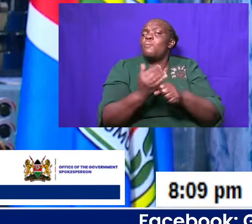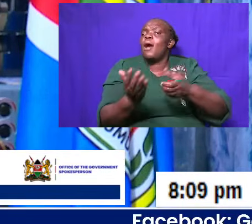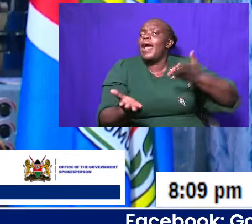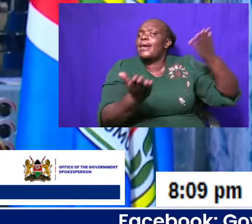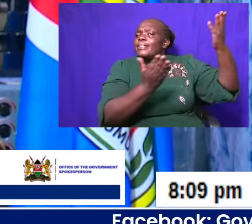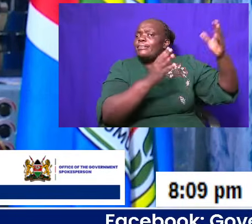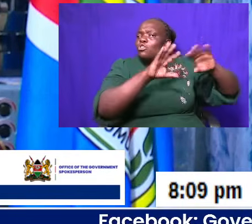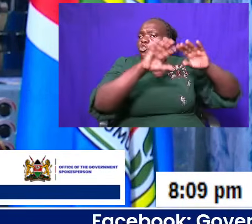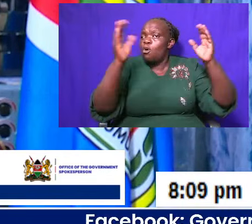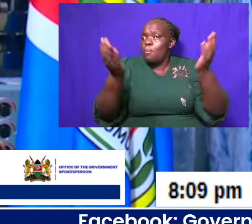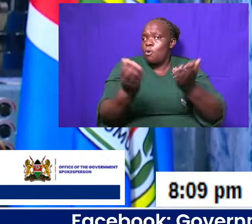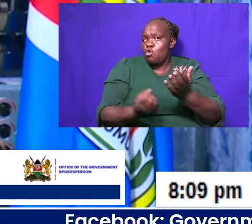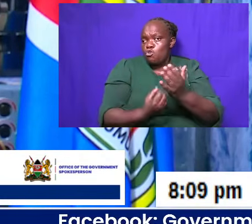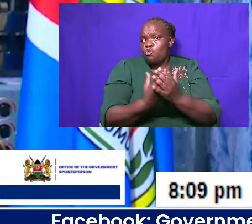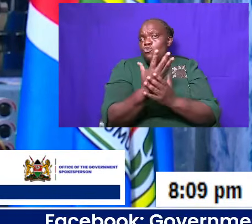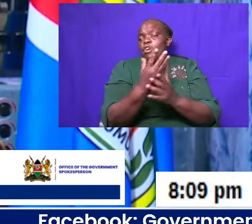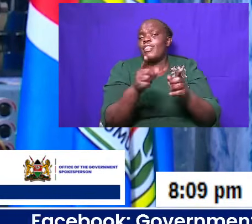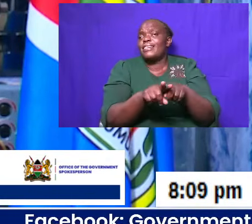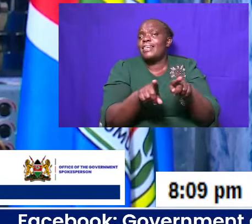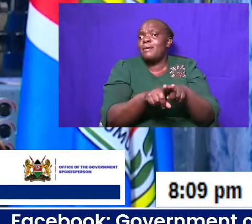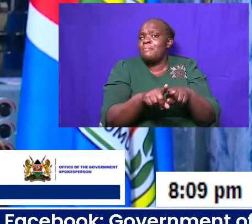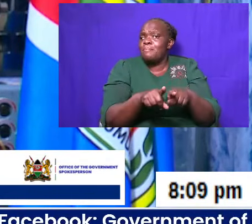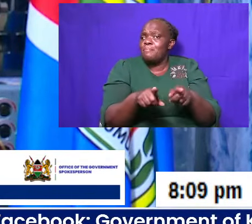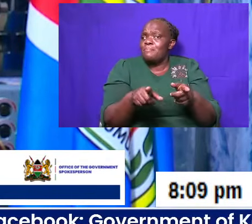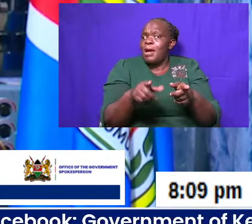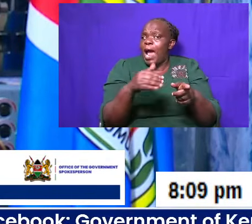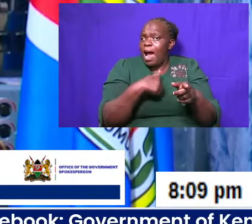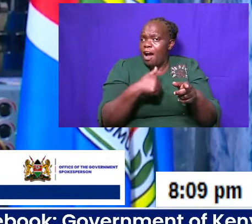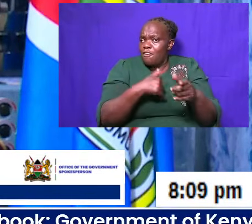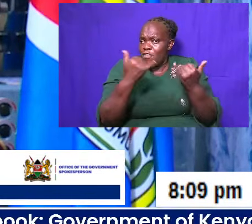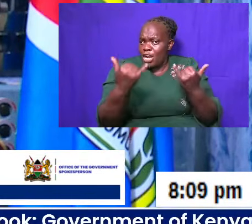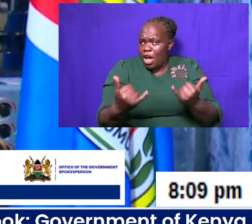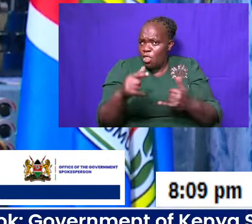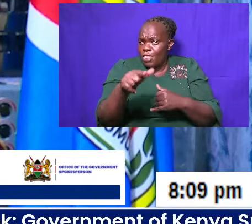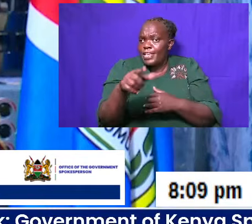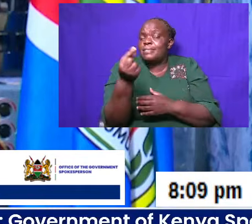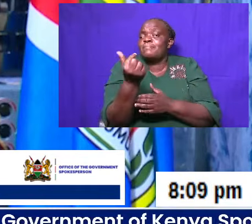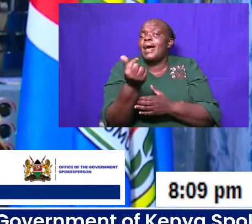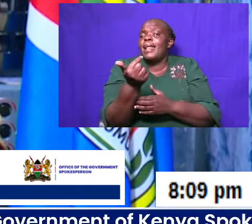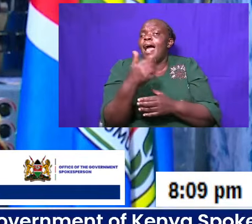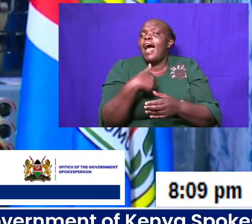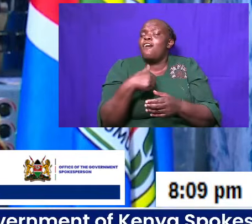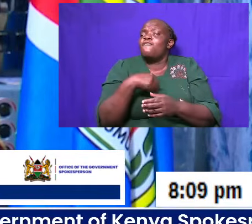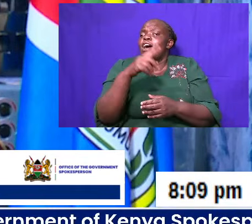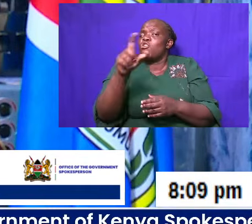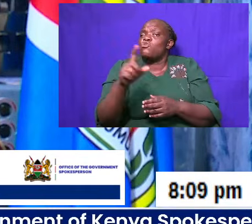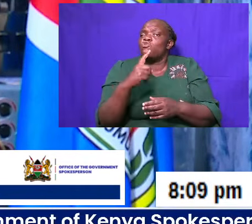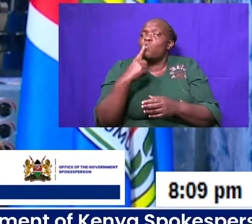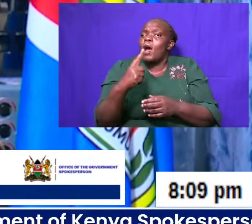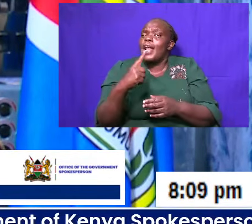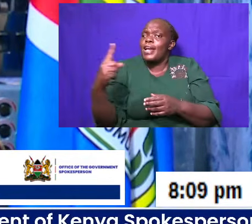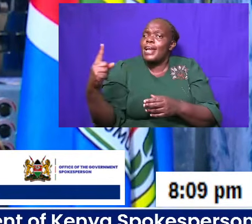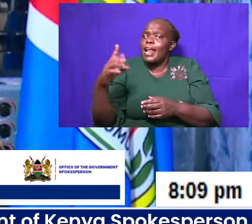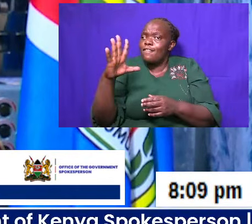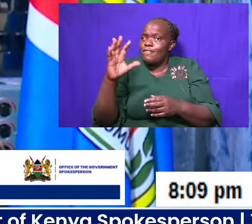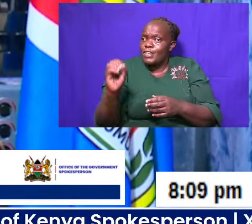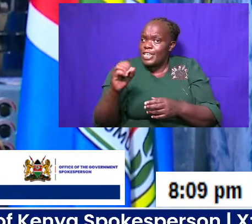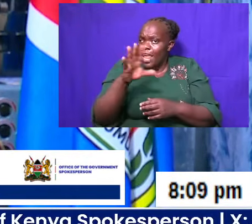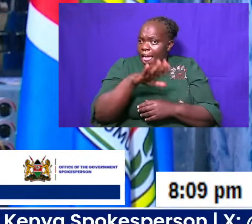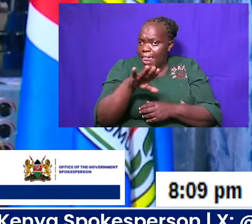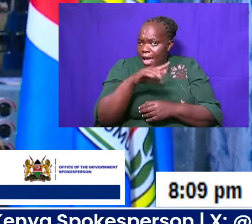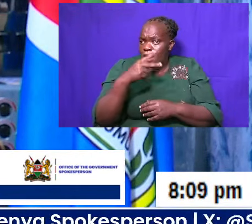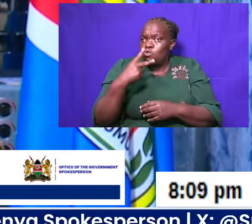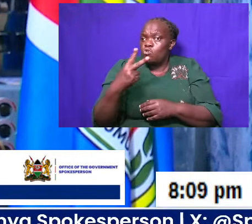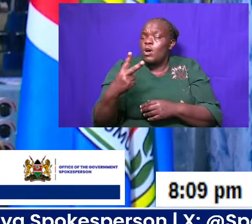global growth, because we have now this money across 116 zones and